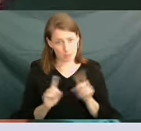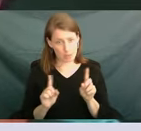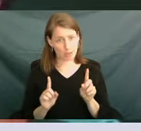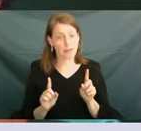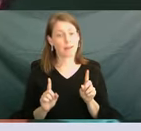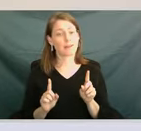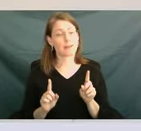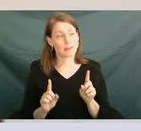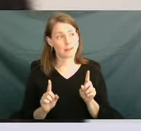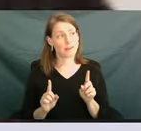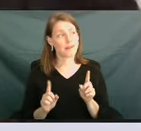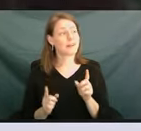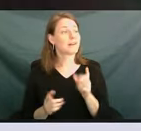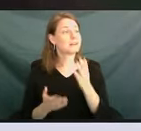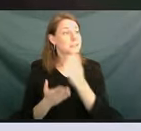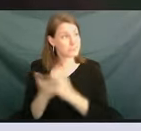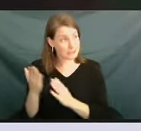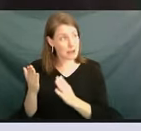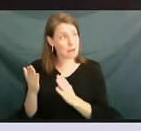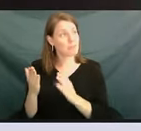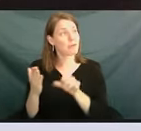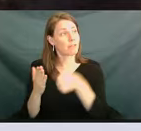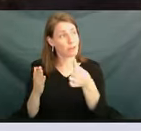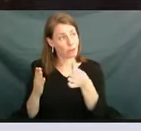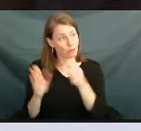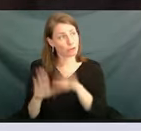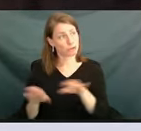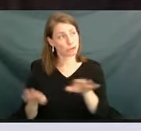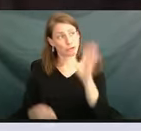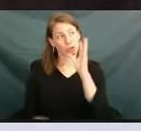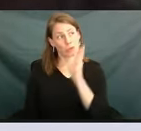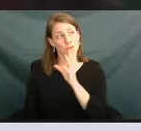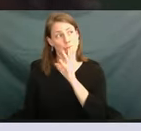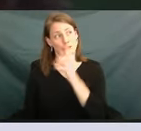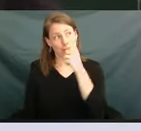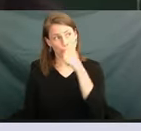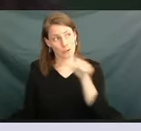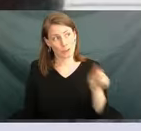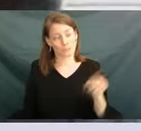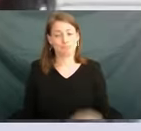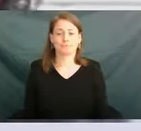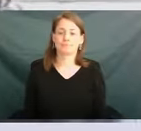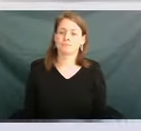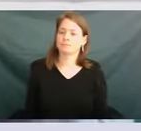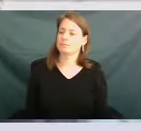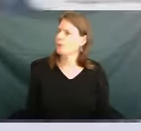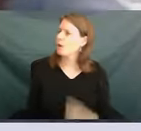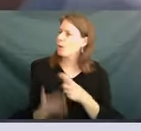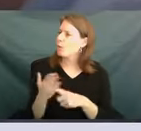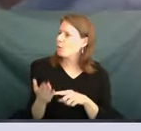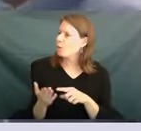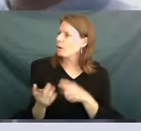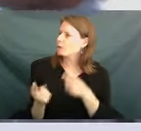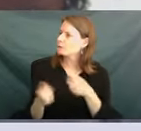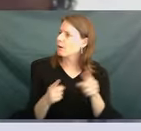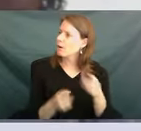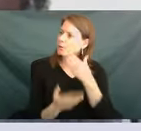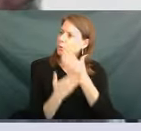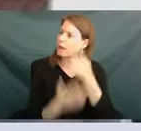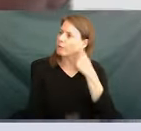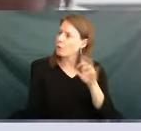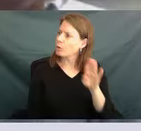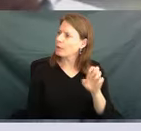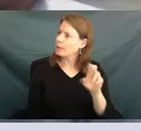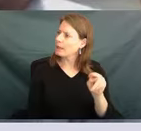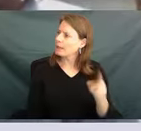up for him anyway. Should we focus on what's gone well? Does anybody know what's gone well for Ben then? He's been doing well in reading comprehension. He's been doing well